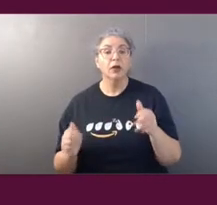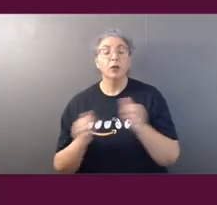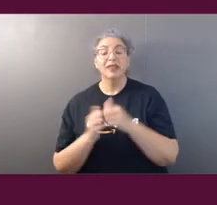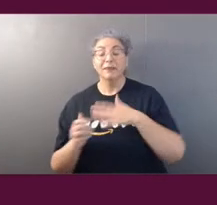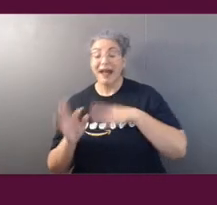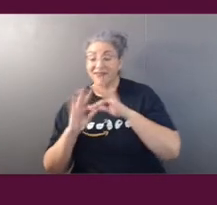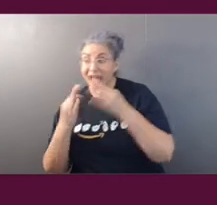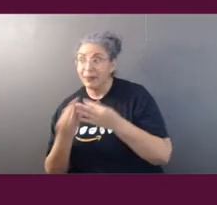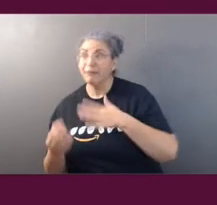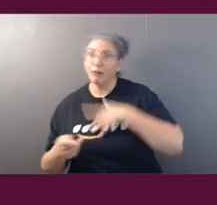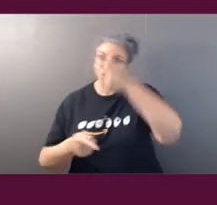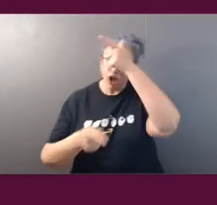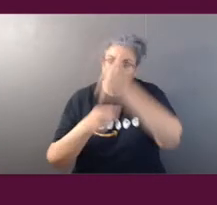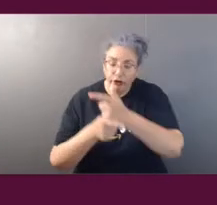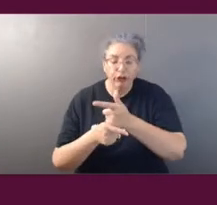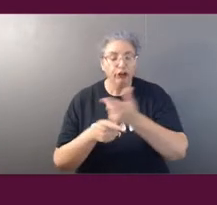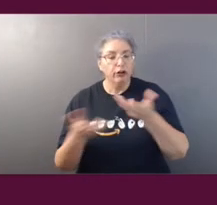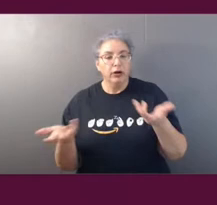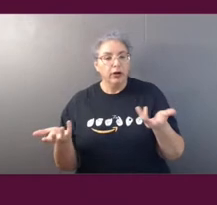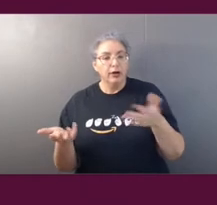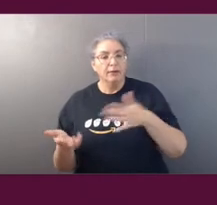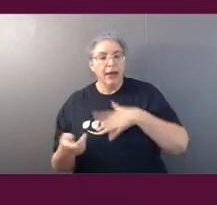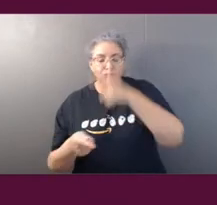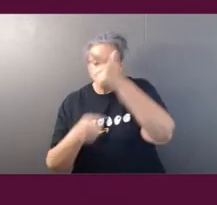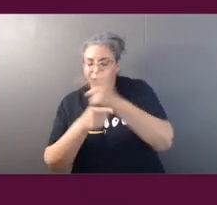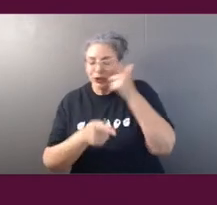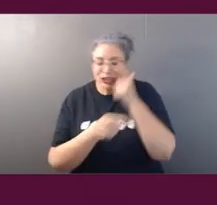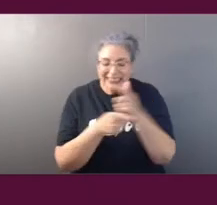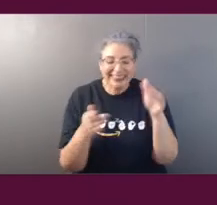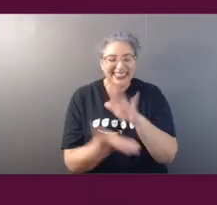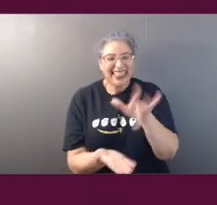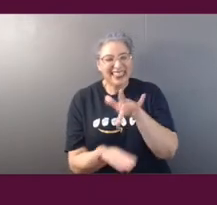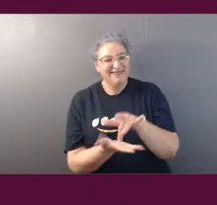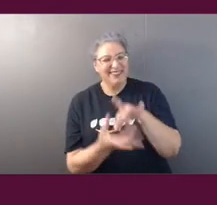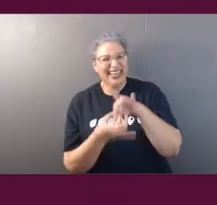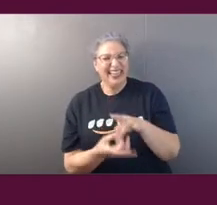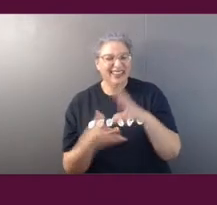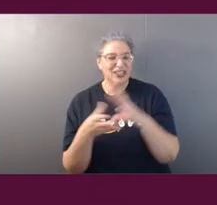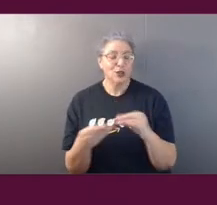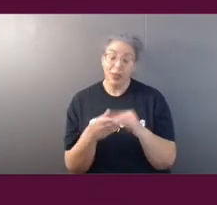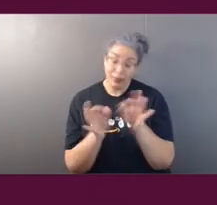family, I'm very close with my brother. And so having a brother sister at the